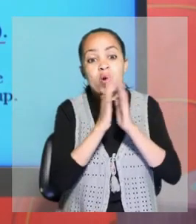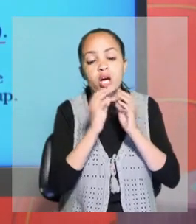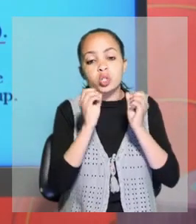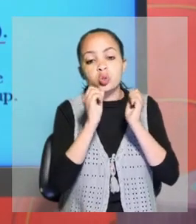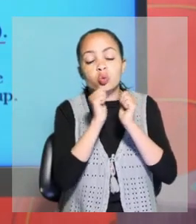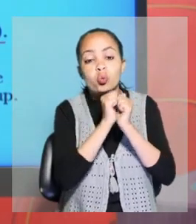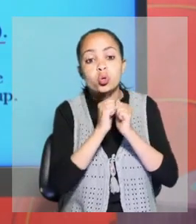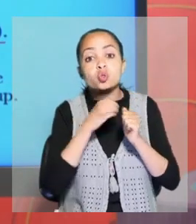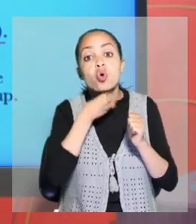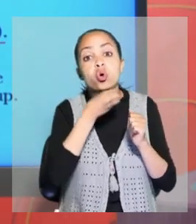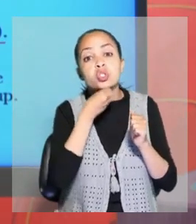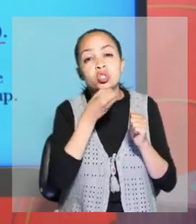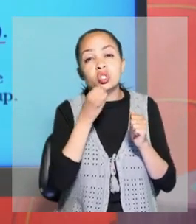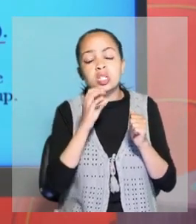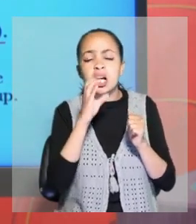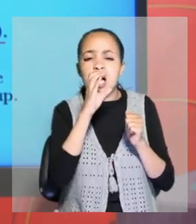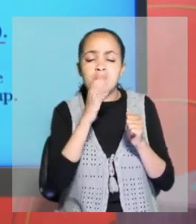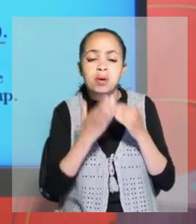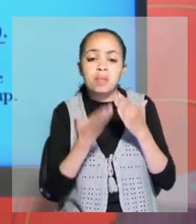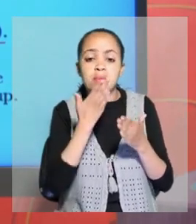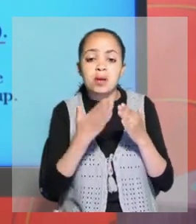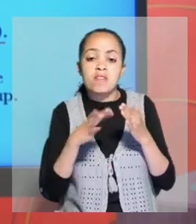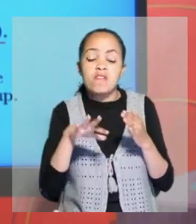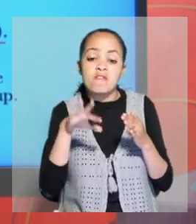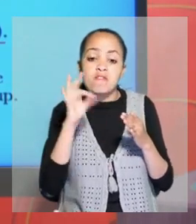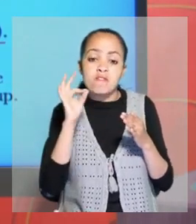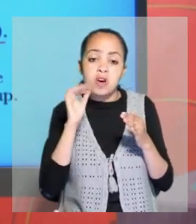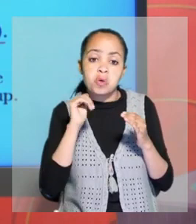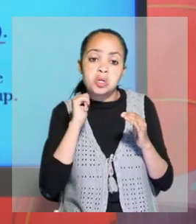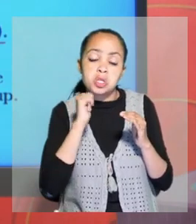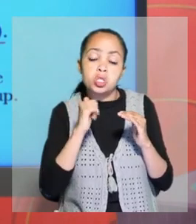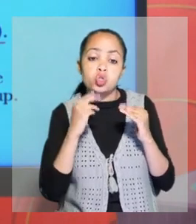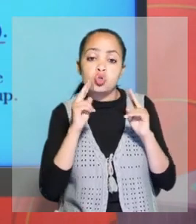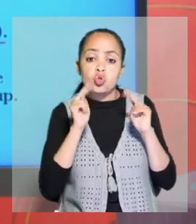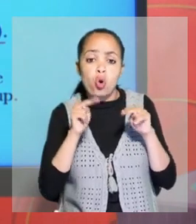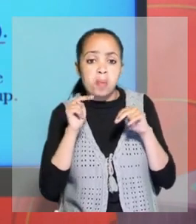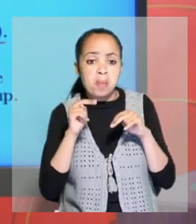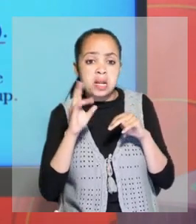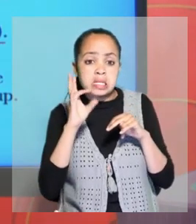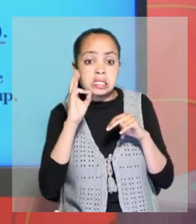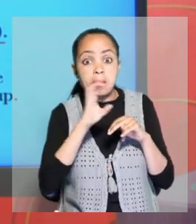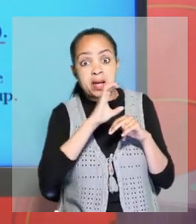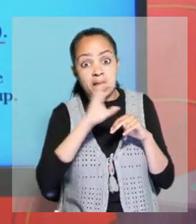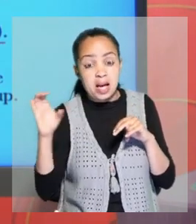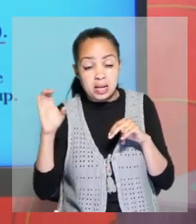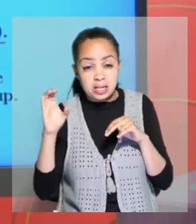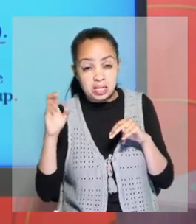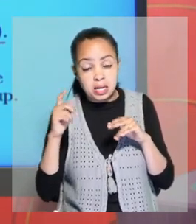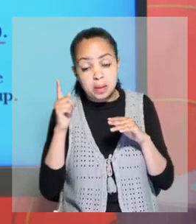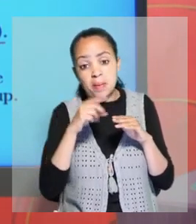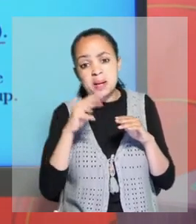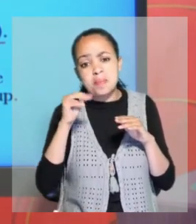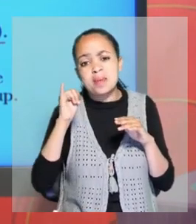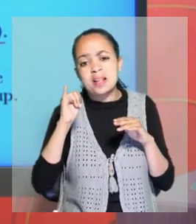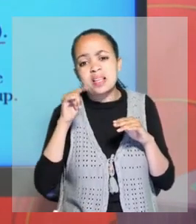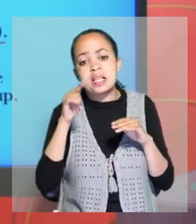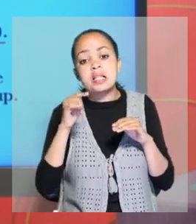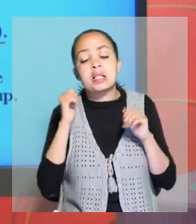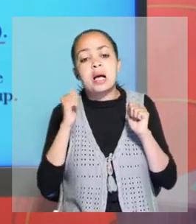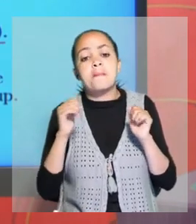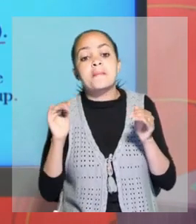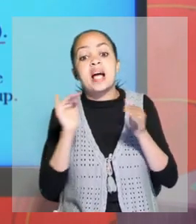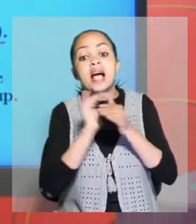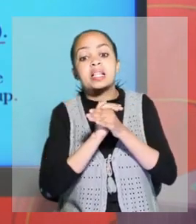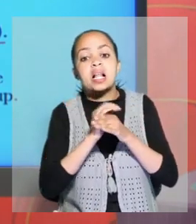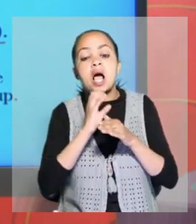oxygen. When the concentration of carbon dioxide can be found at its optimum, about 700 parts per million, it can be